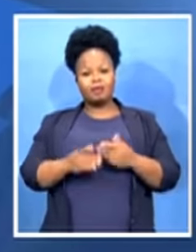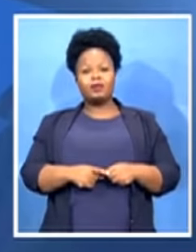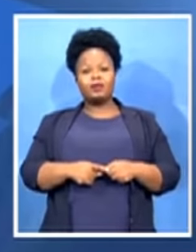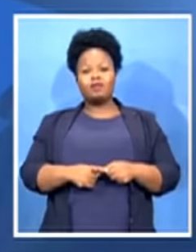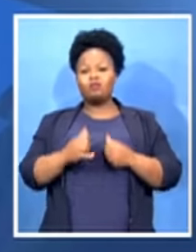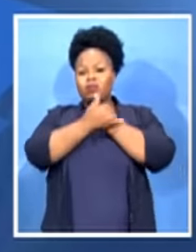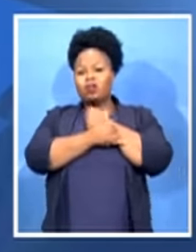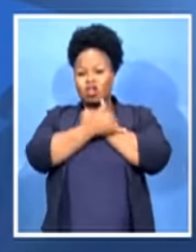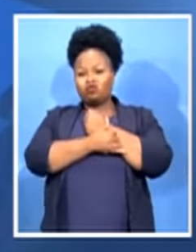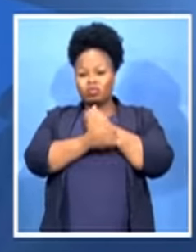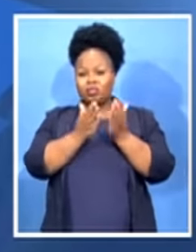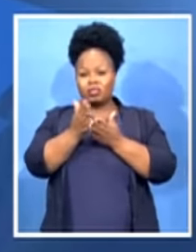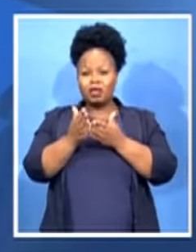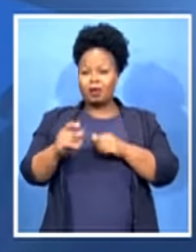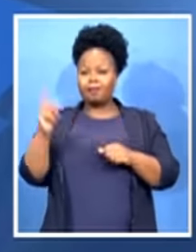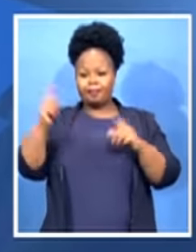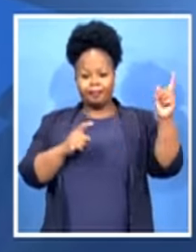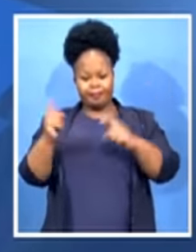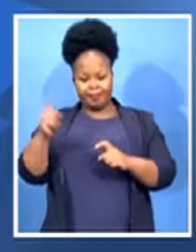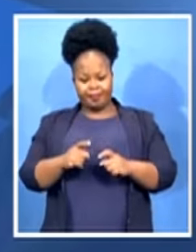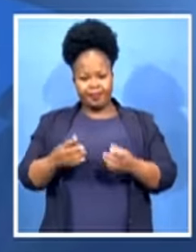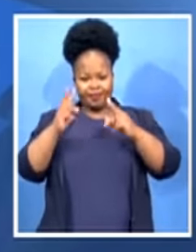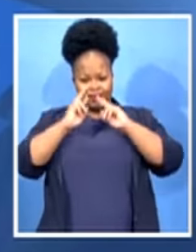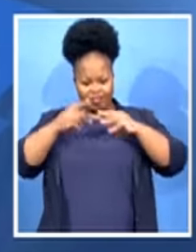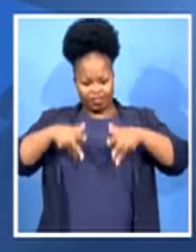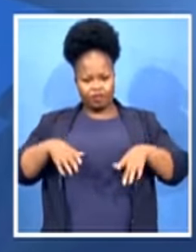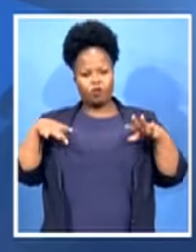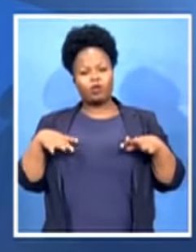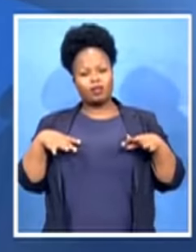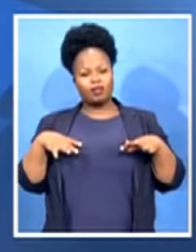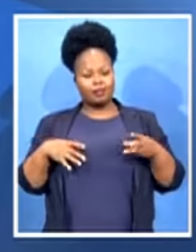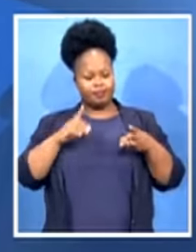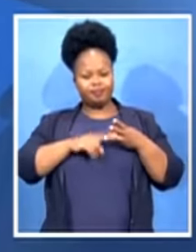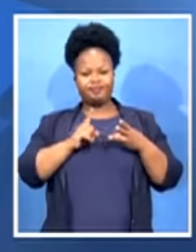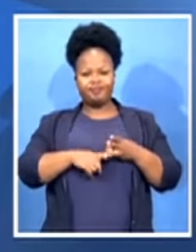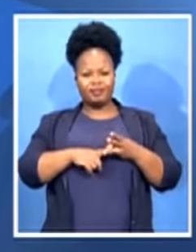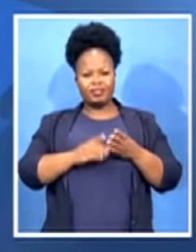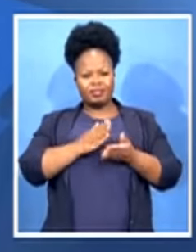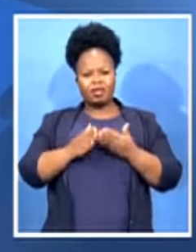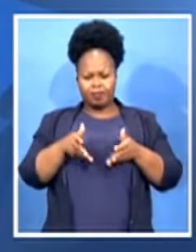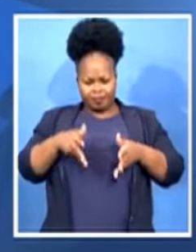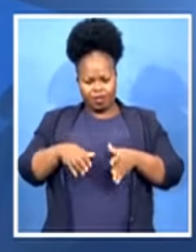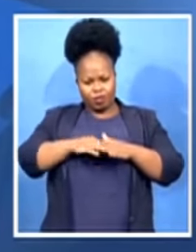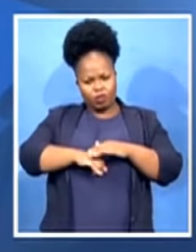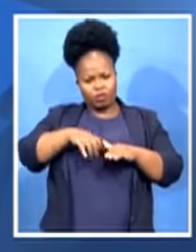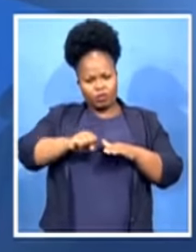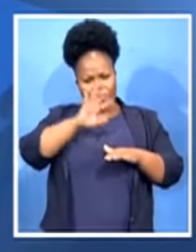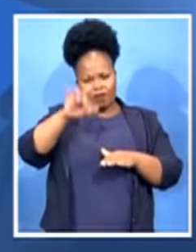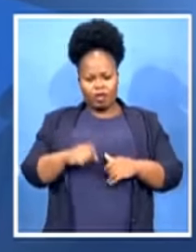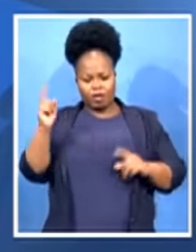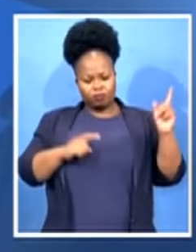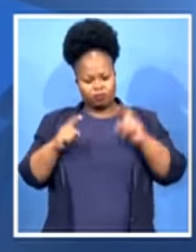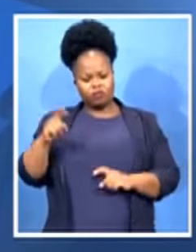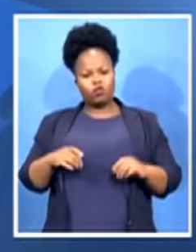holiday. We have people who have come from within the country, South Africa, who have come for holidays. And in no time, those